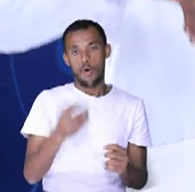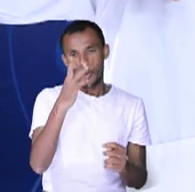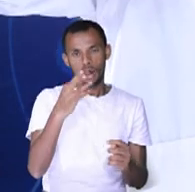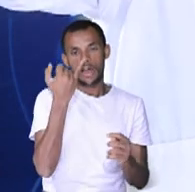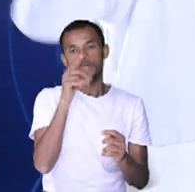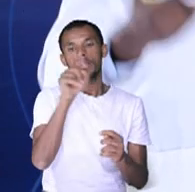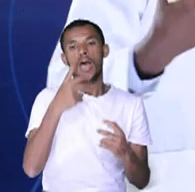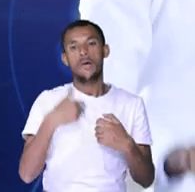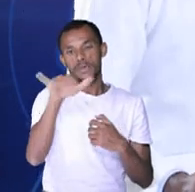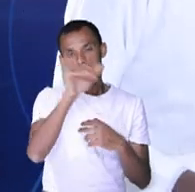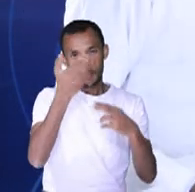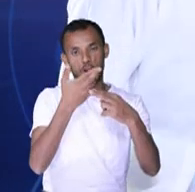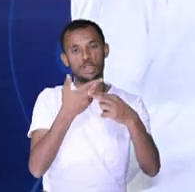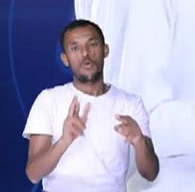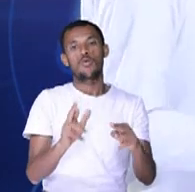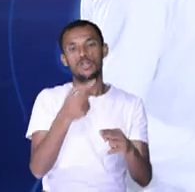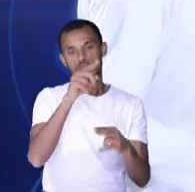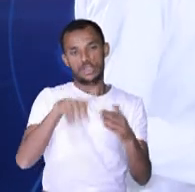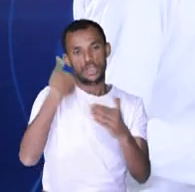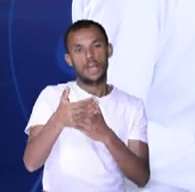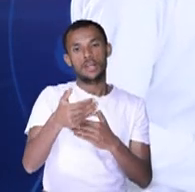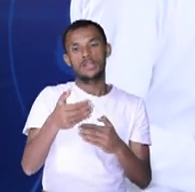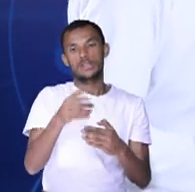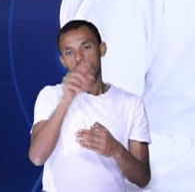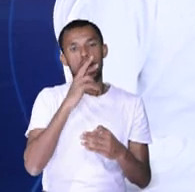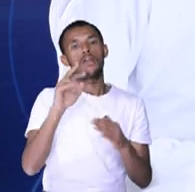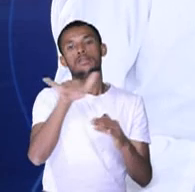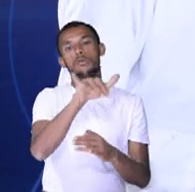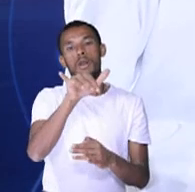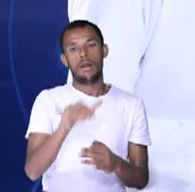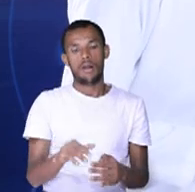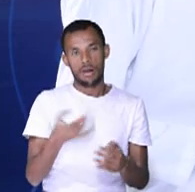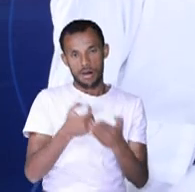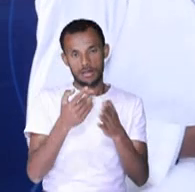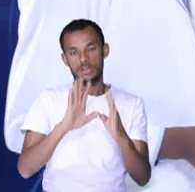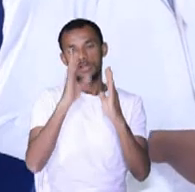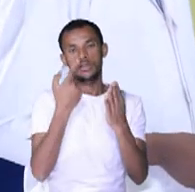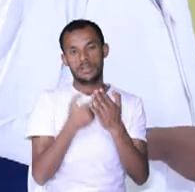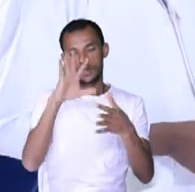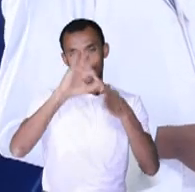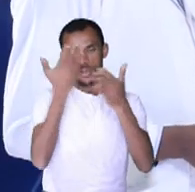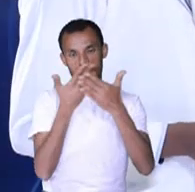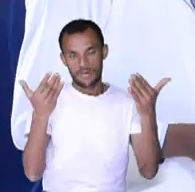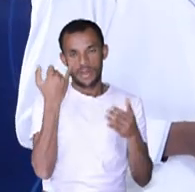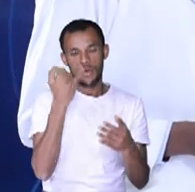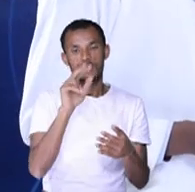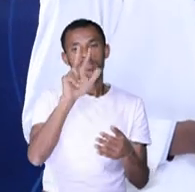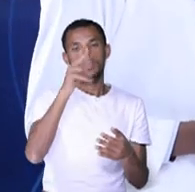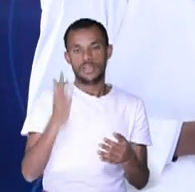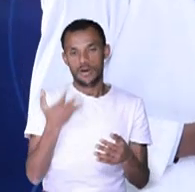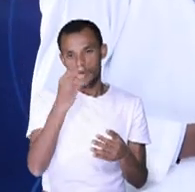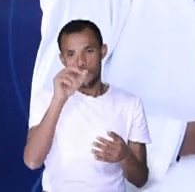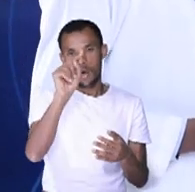or if they have the same ratio, then they are similar. Here, let's see the statement. If three